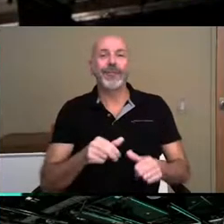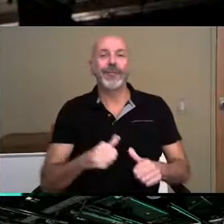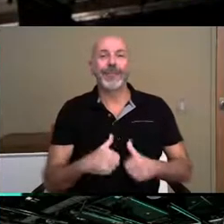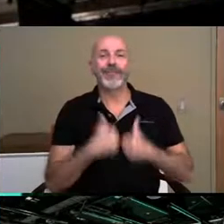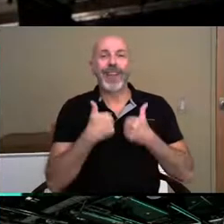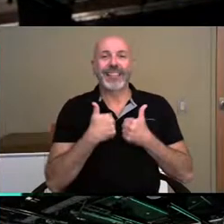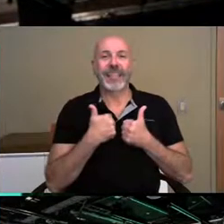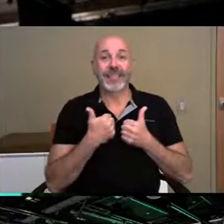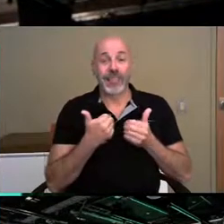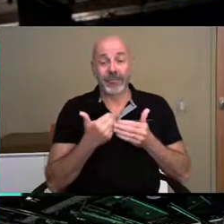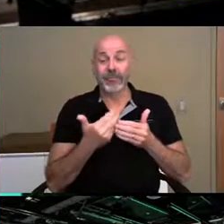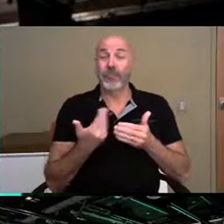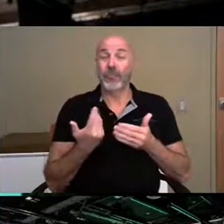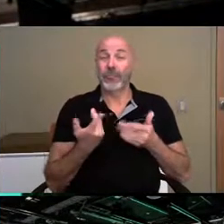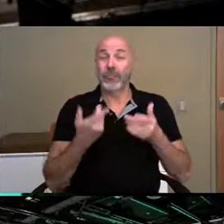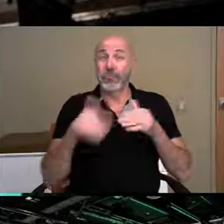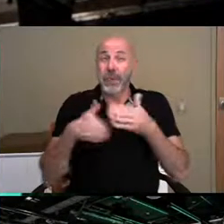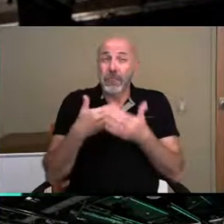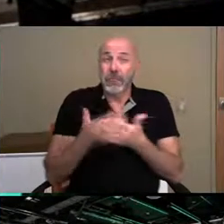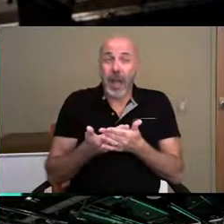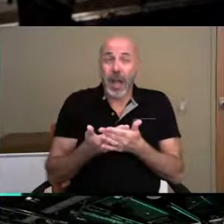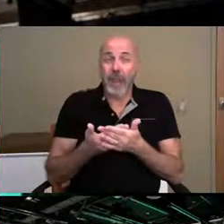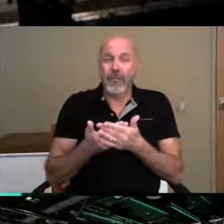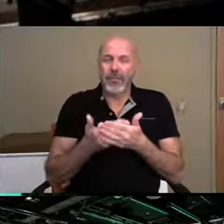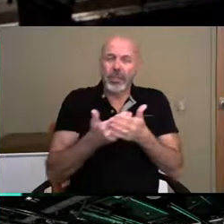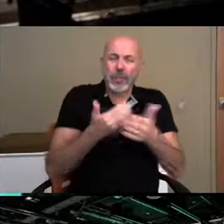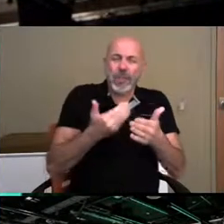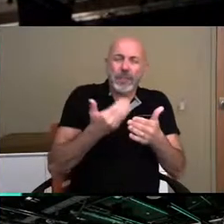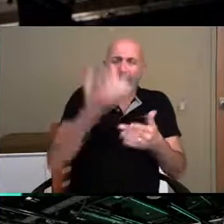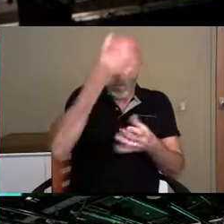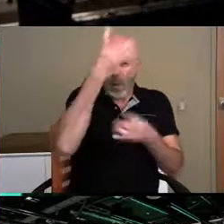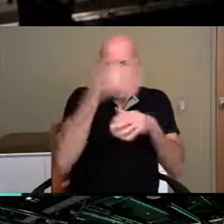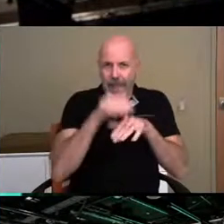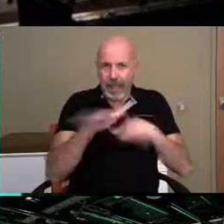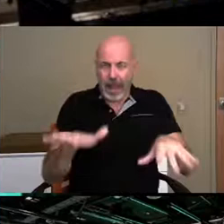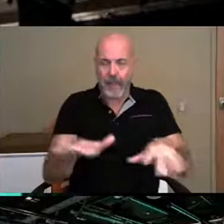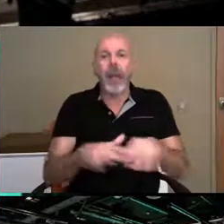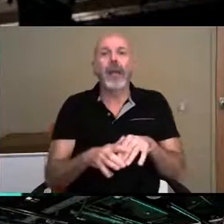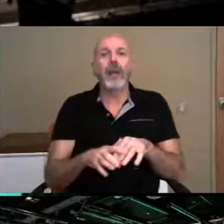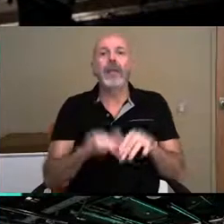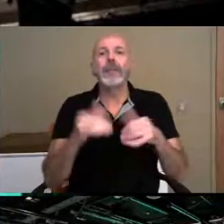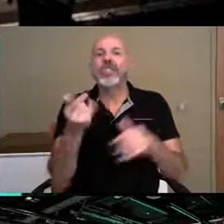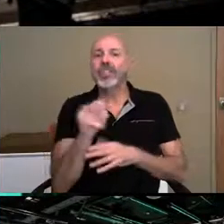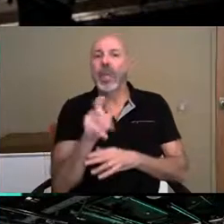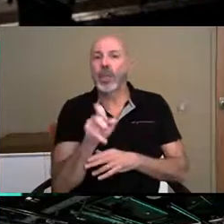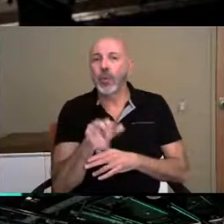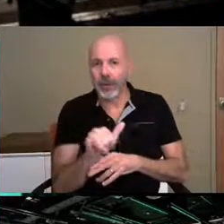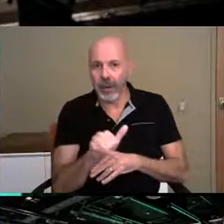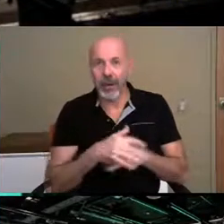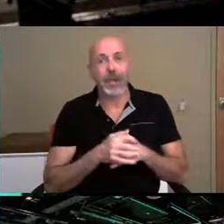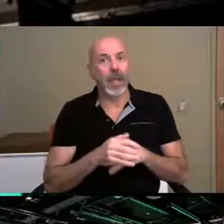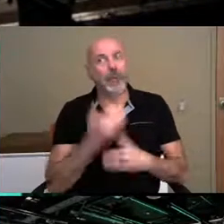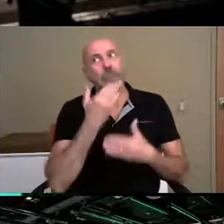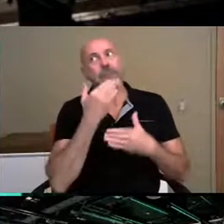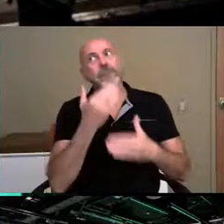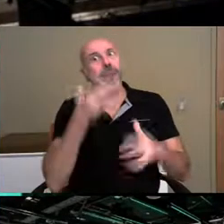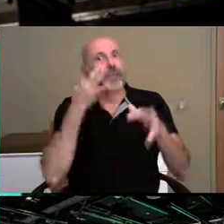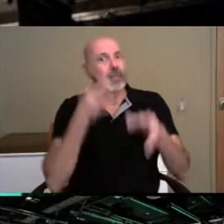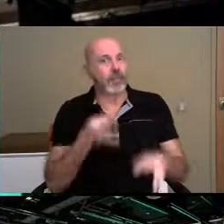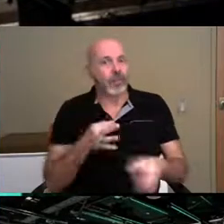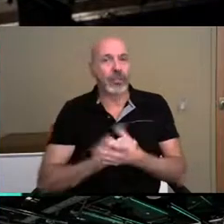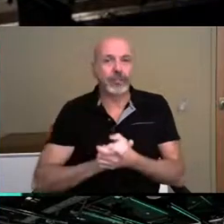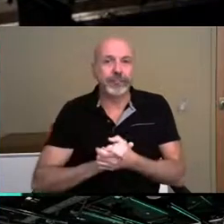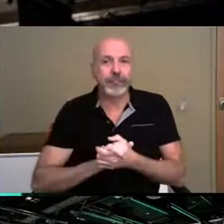before the pandemic hit, which, as you can imagine, was such a good decision with everything that's going on in the world.